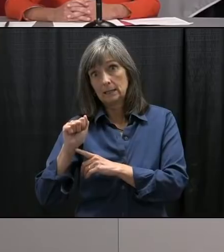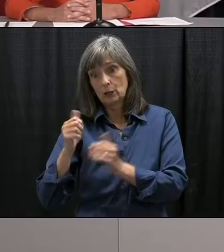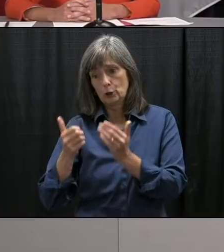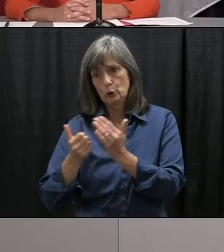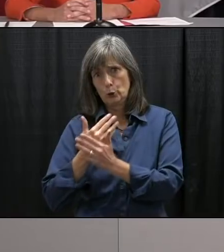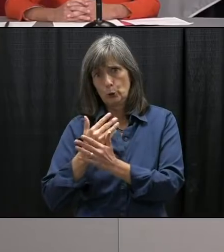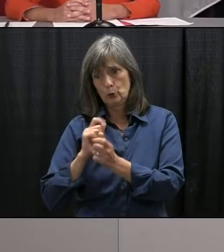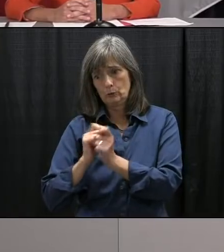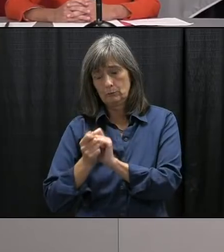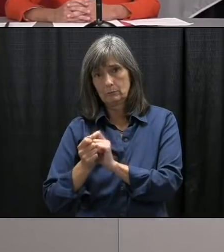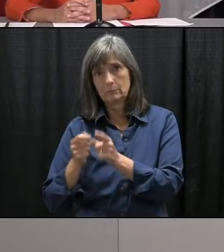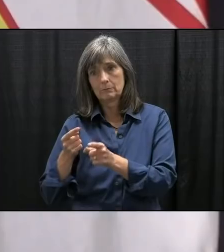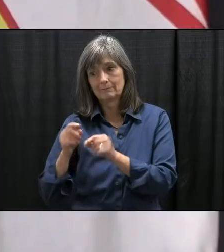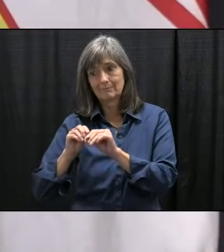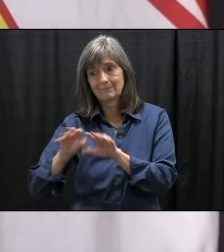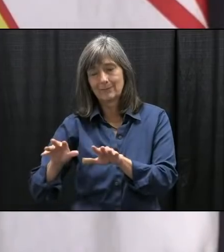threshold?